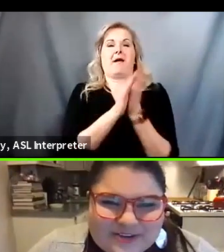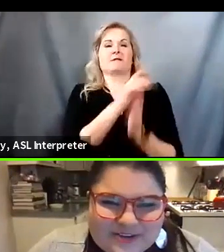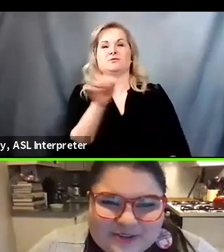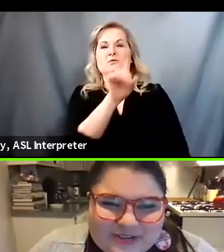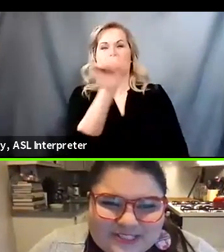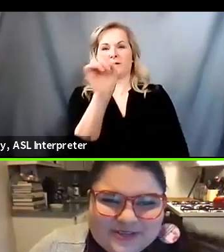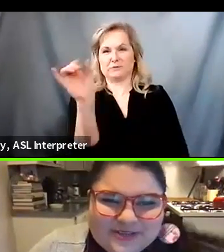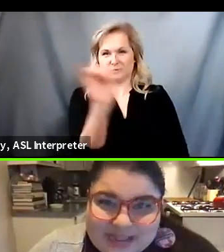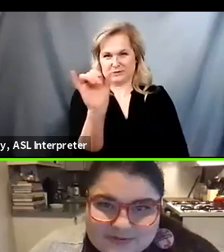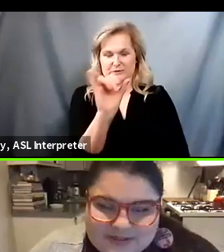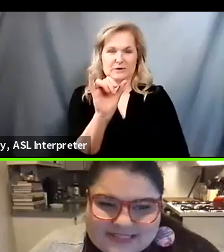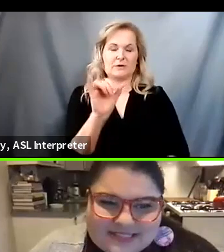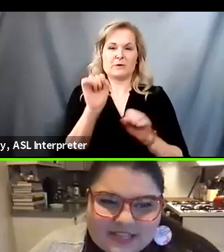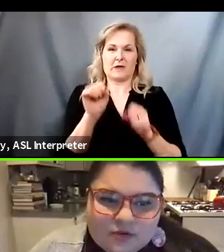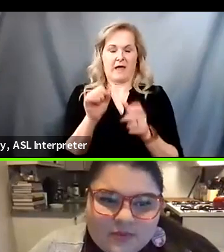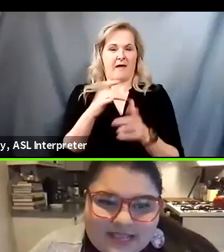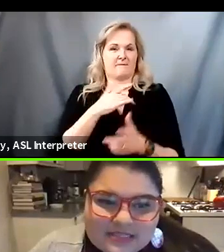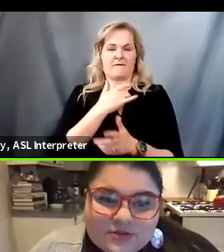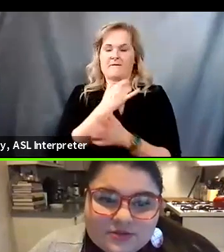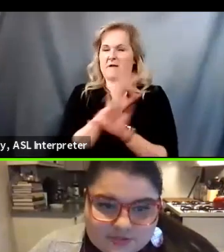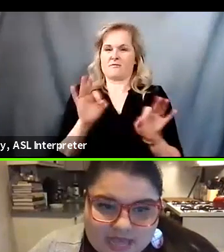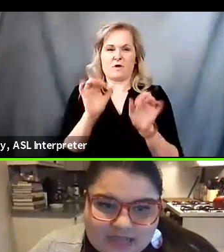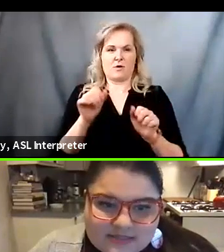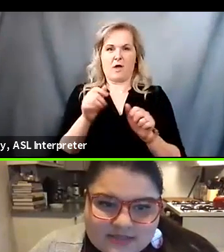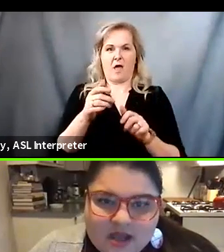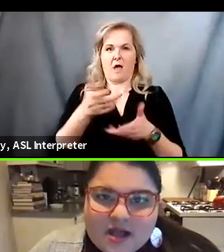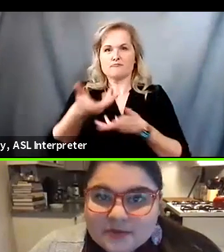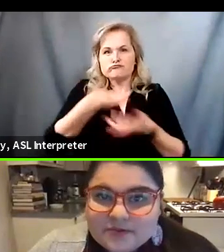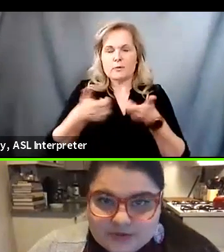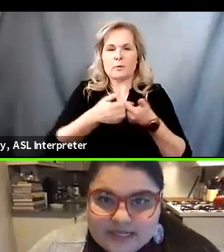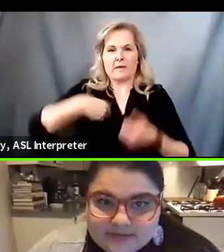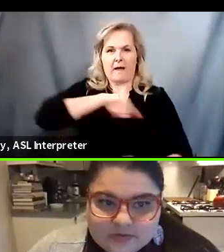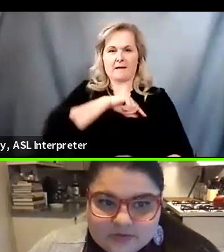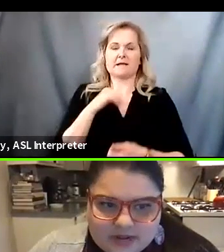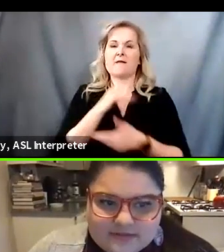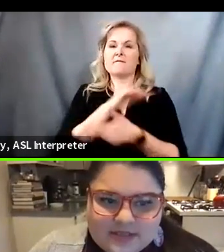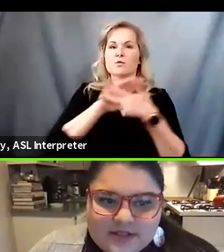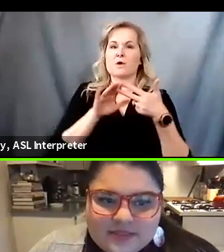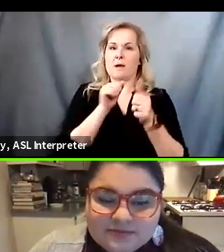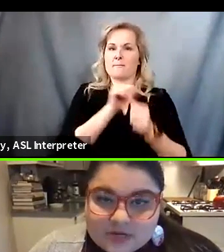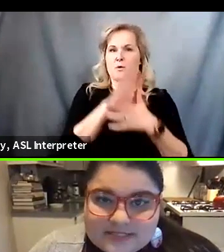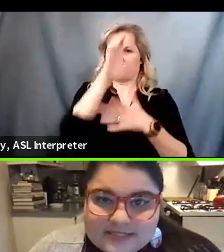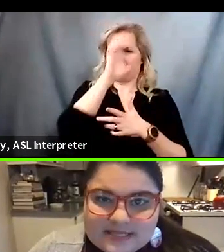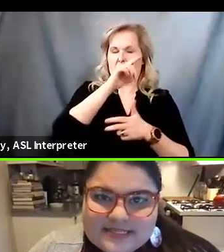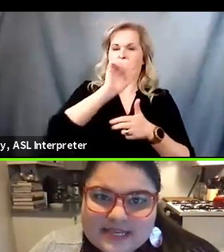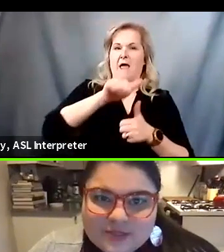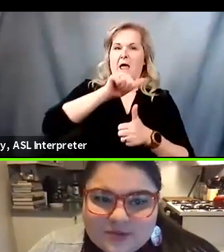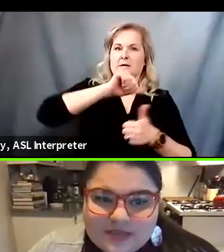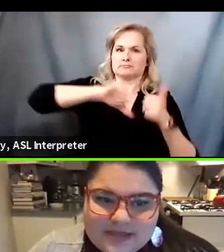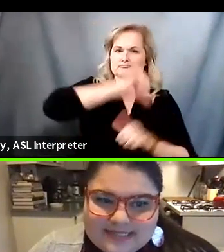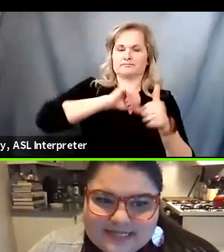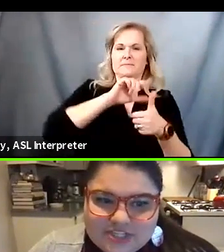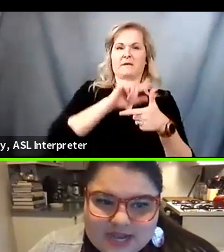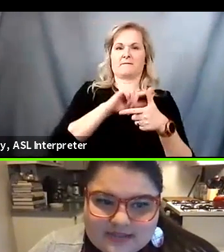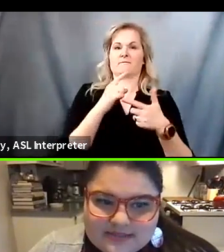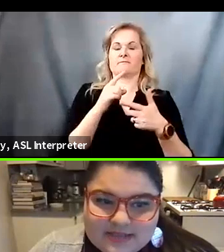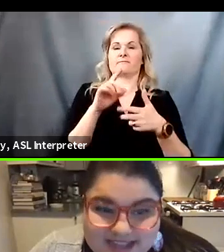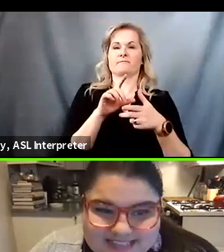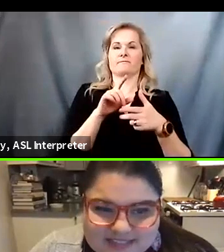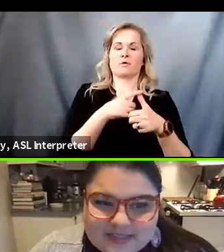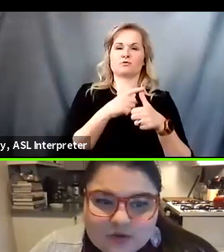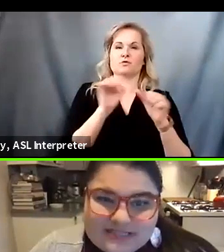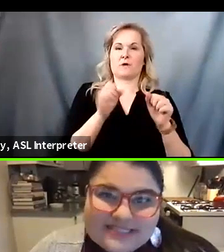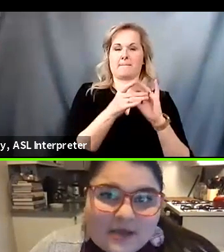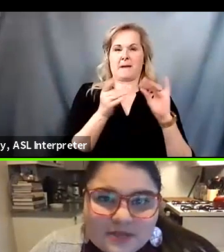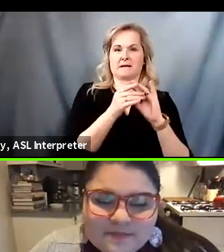So feel free to interact with us. And the ways that you do that, there are three different ones. The first is that you can message